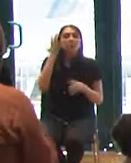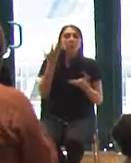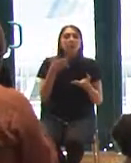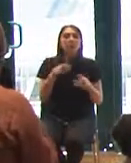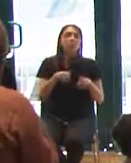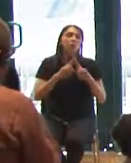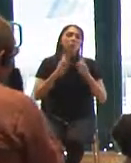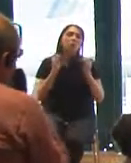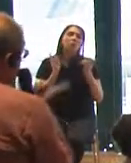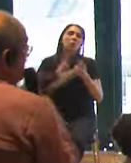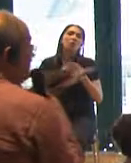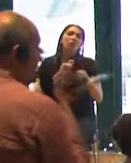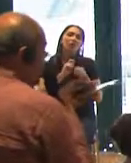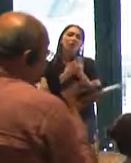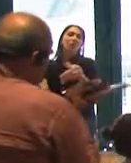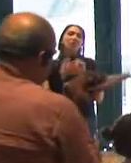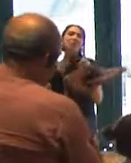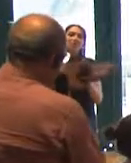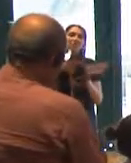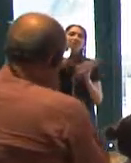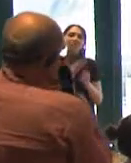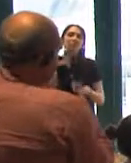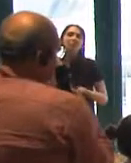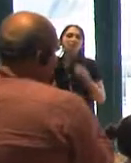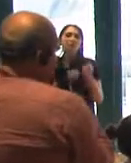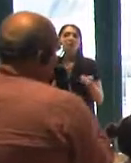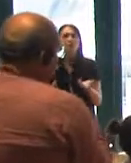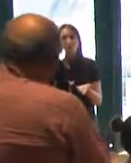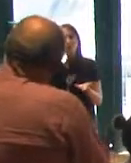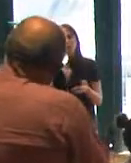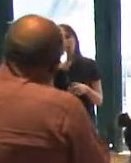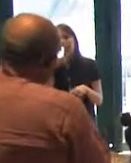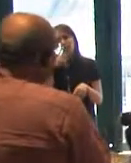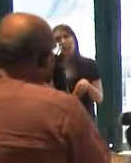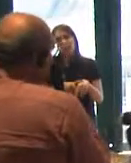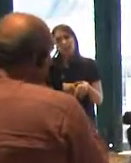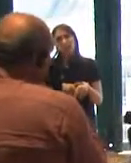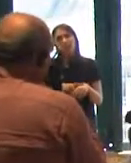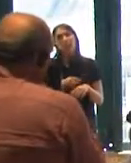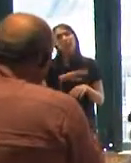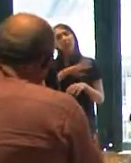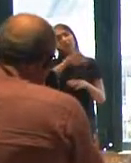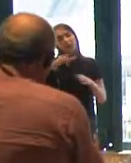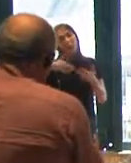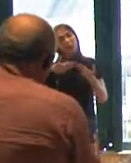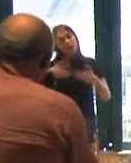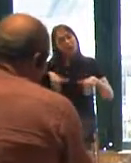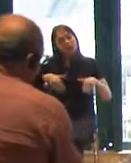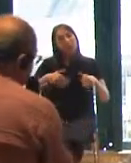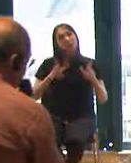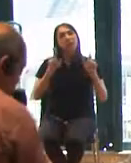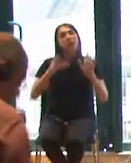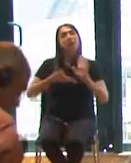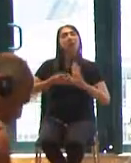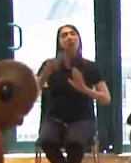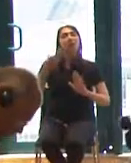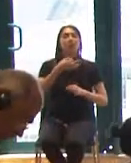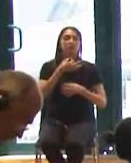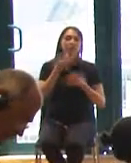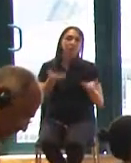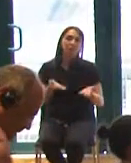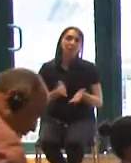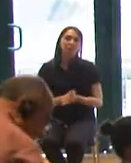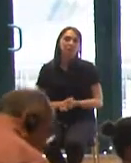development and we cannot really join our forces and this is mostly because of the